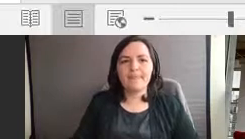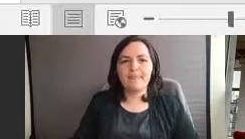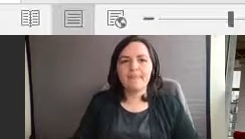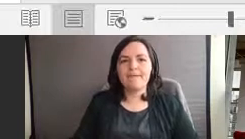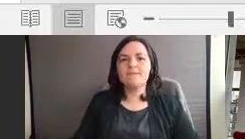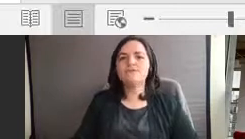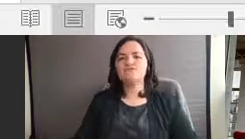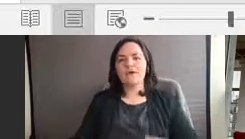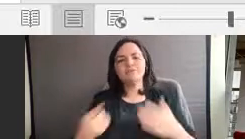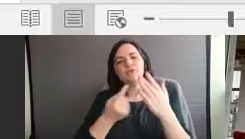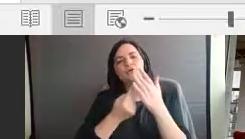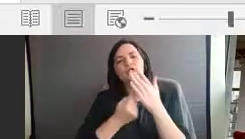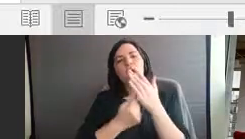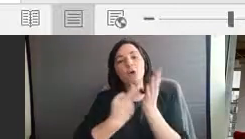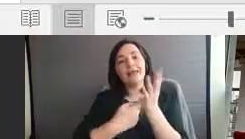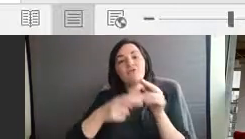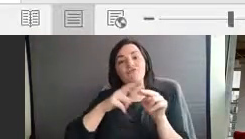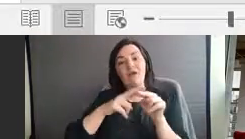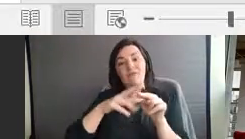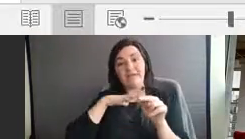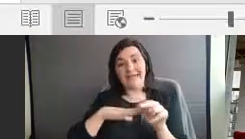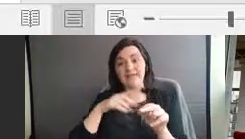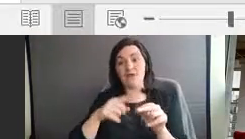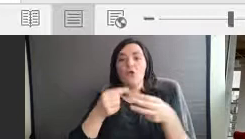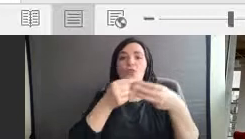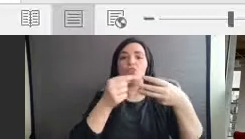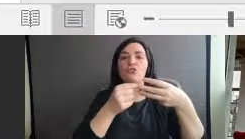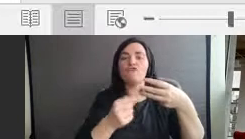3 texts that you've identified